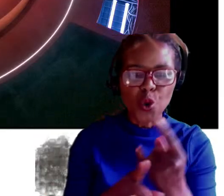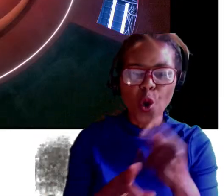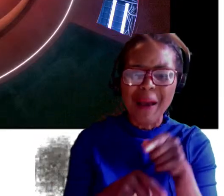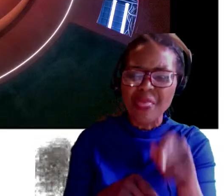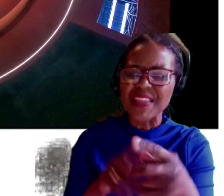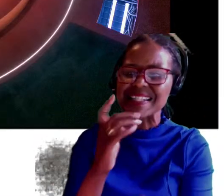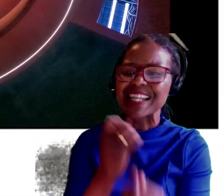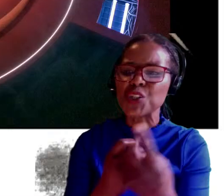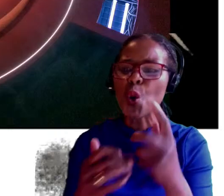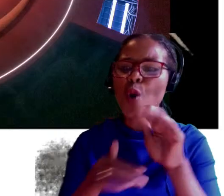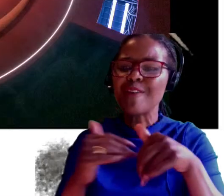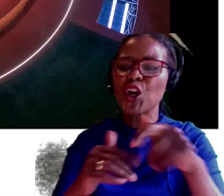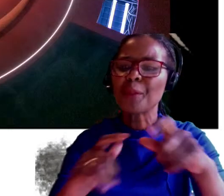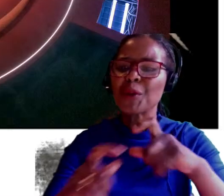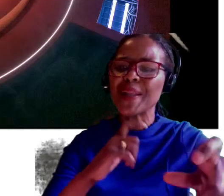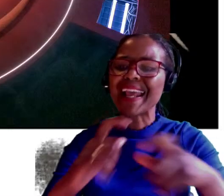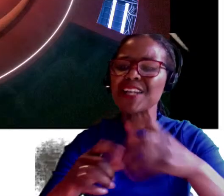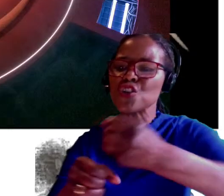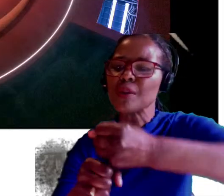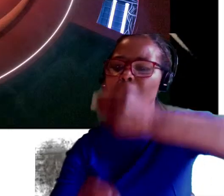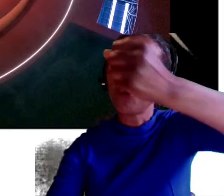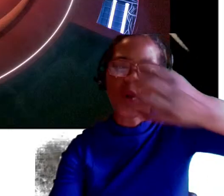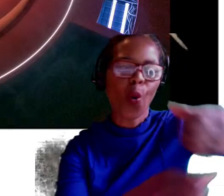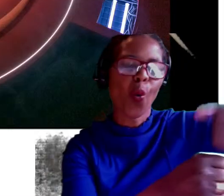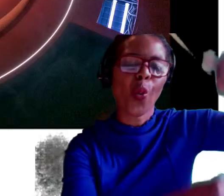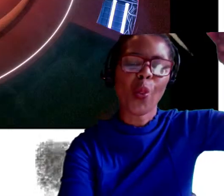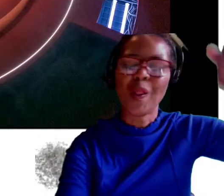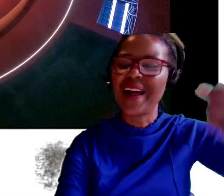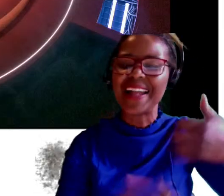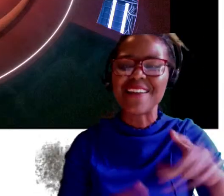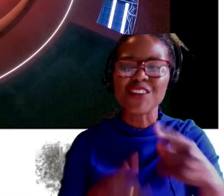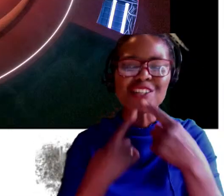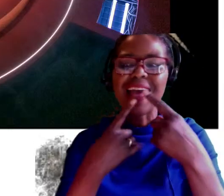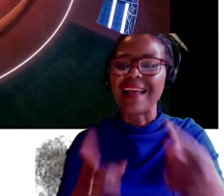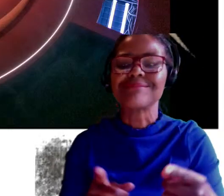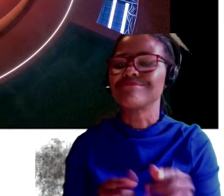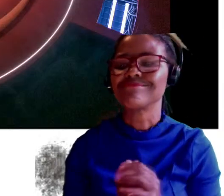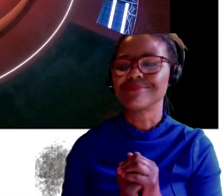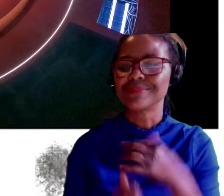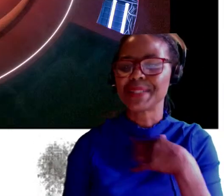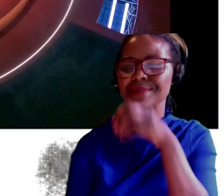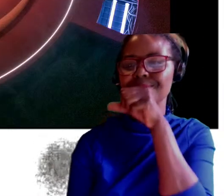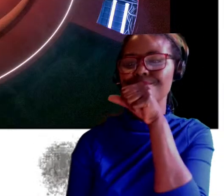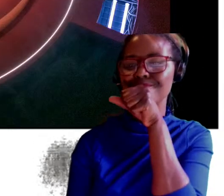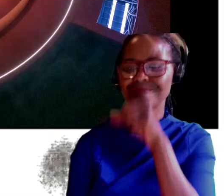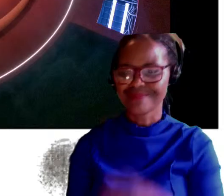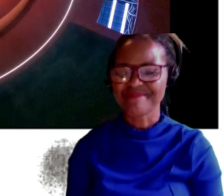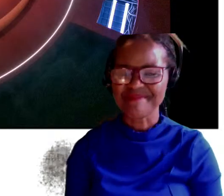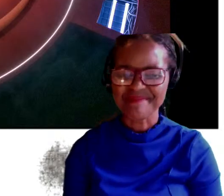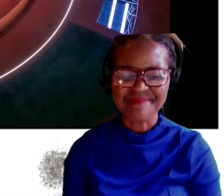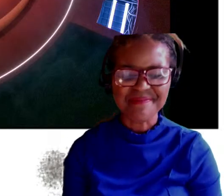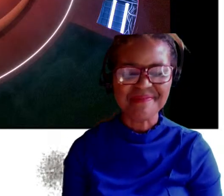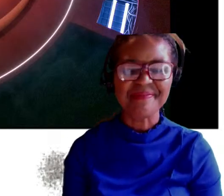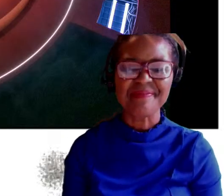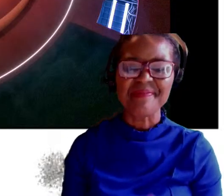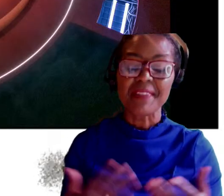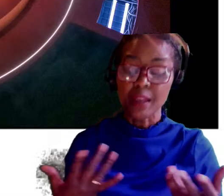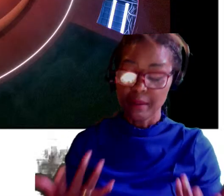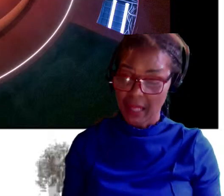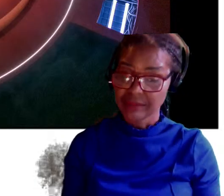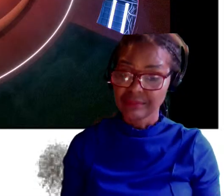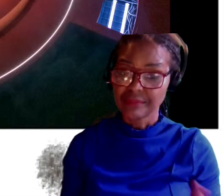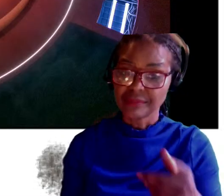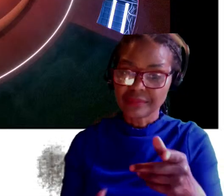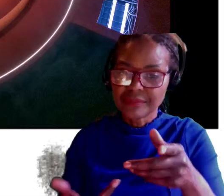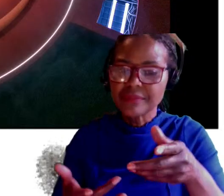In fact, I didn't mention it, you didn't see me, I wasn't here. The Overton window of what sci-fi